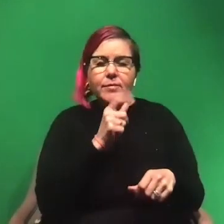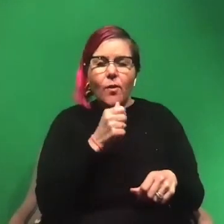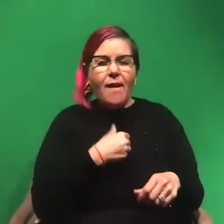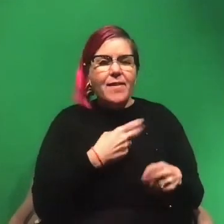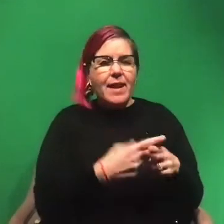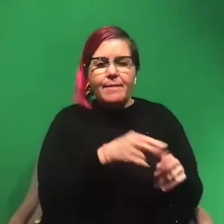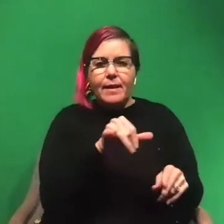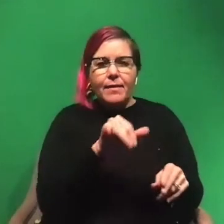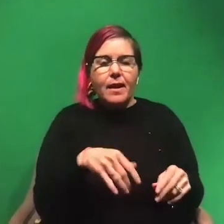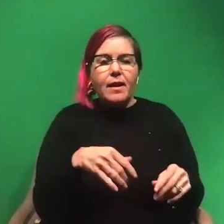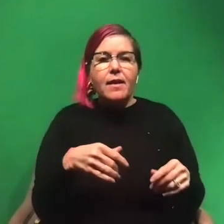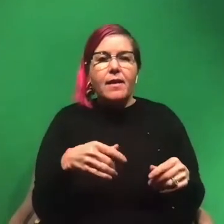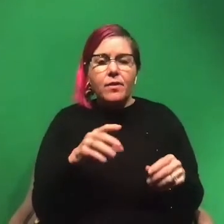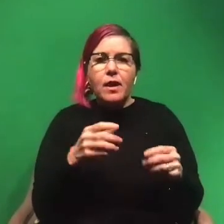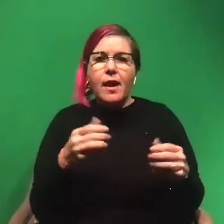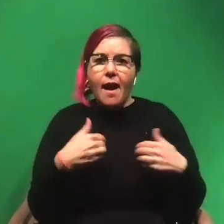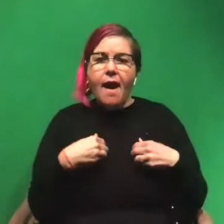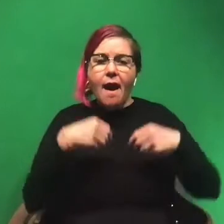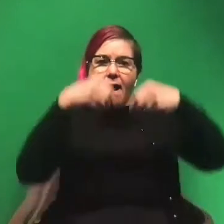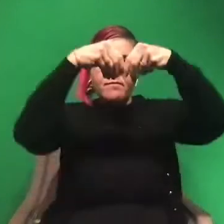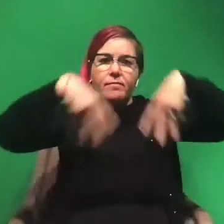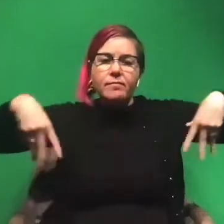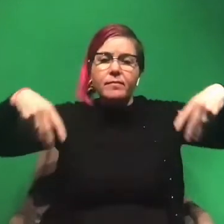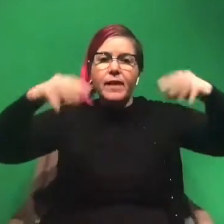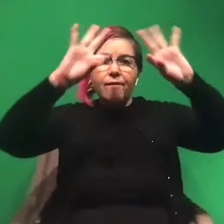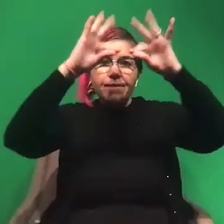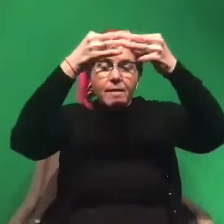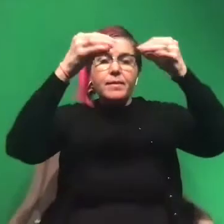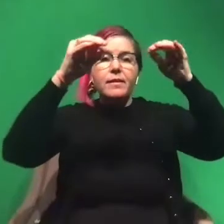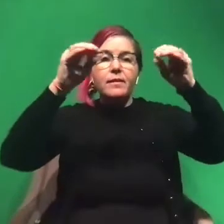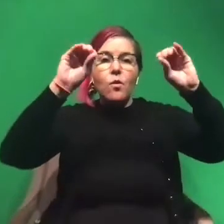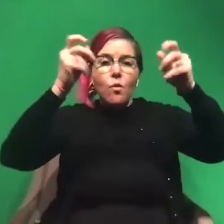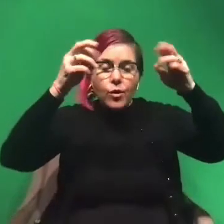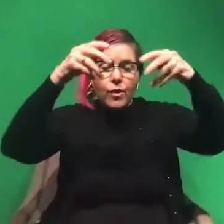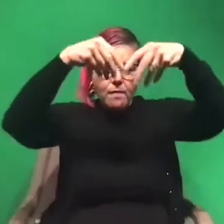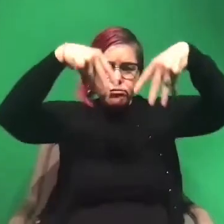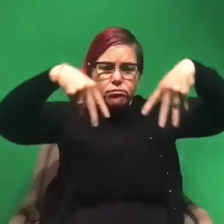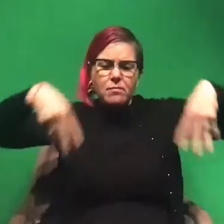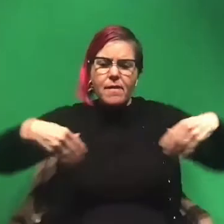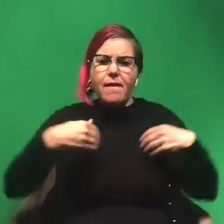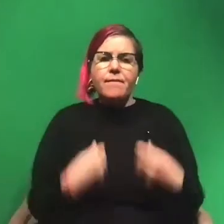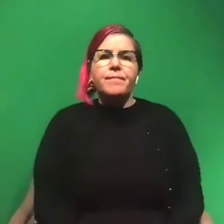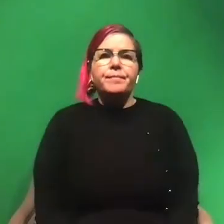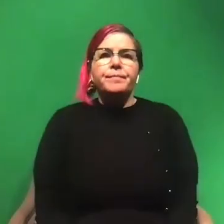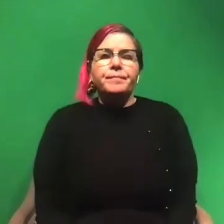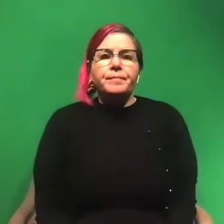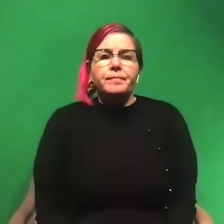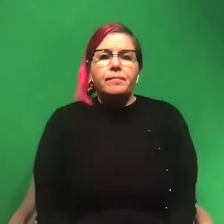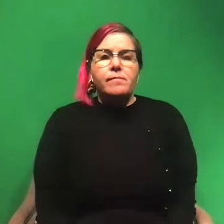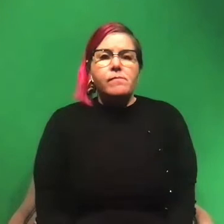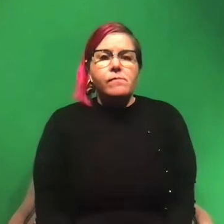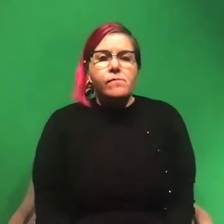they are taxonomically classified, just like family and genus or species and